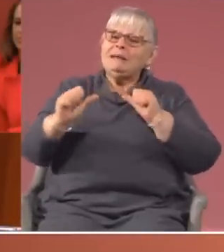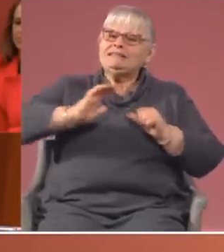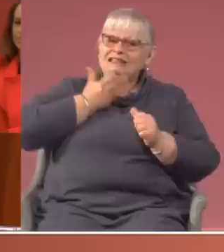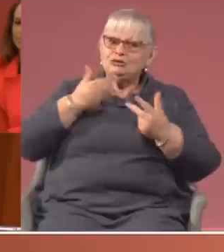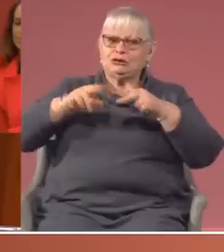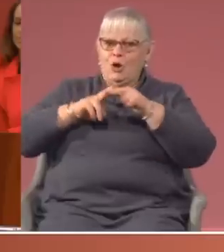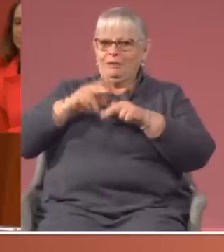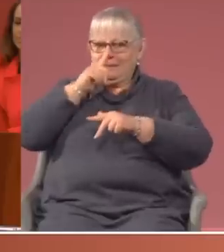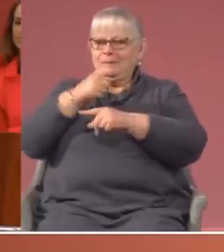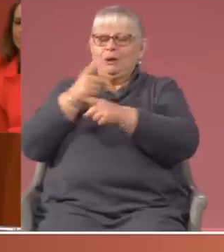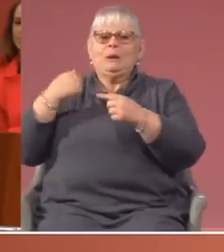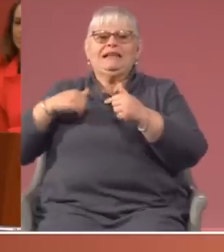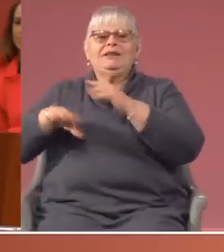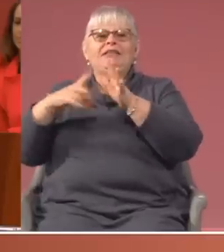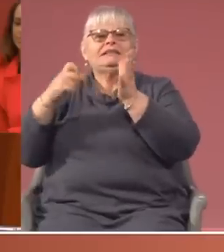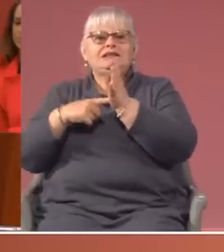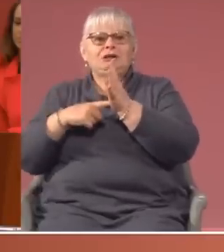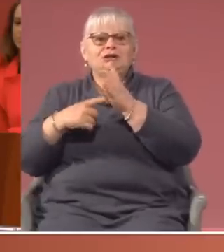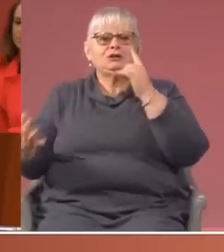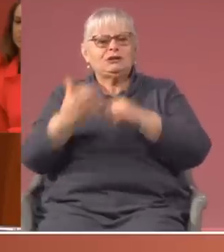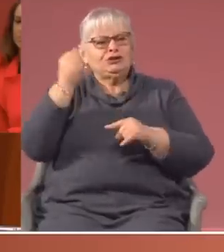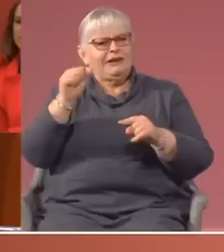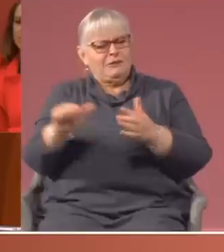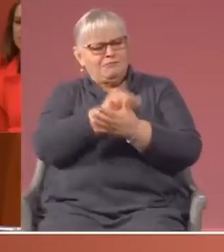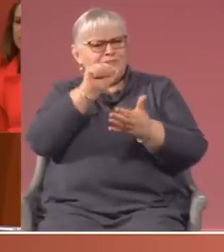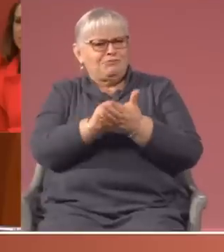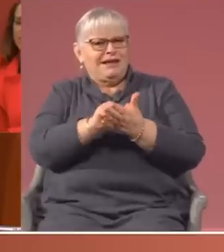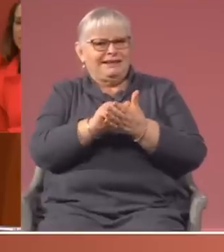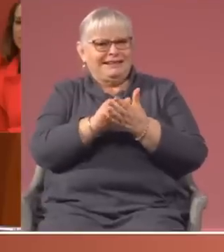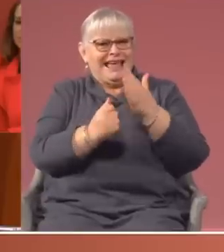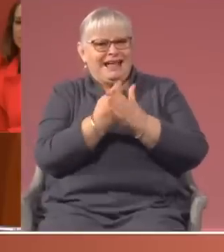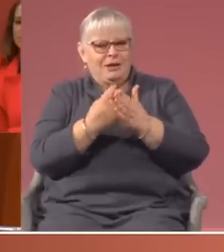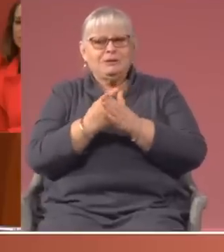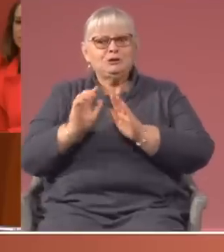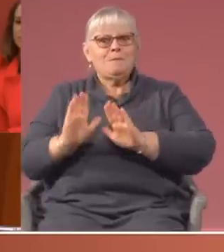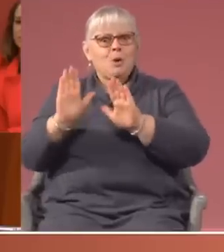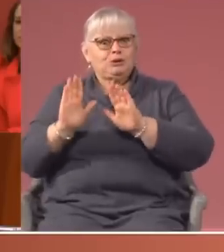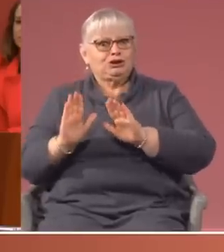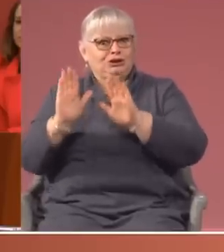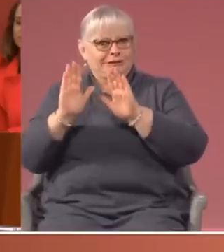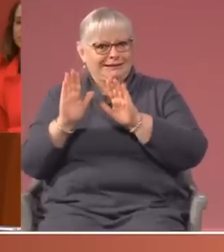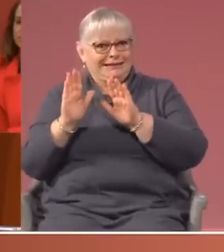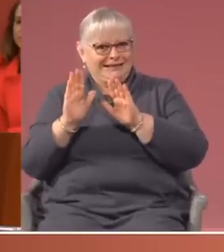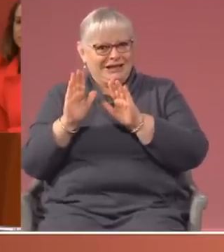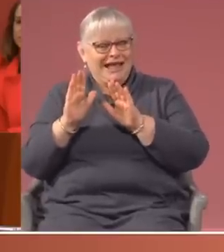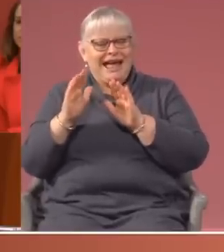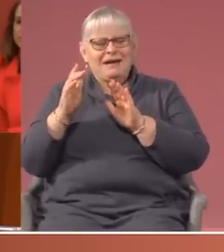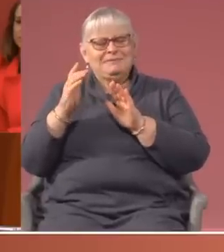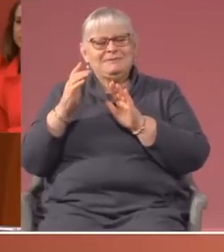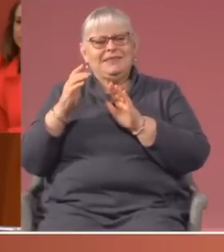of the ACT to achieve practical outcomes, like pushing the Commonwealth to forgive our historic social housing